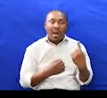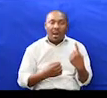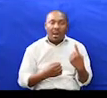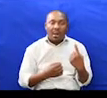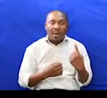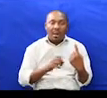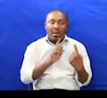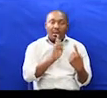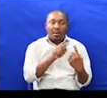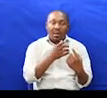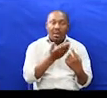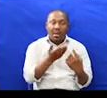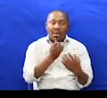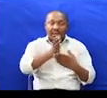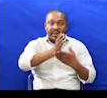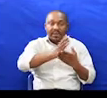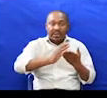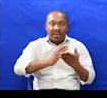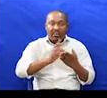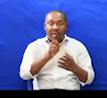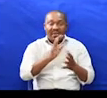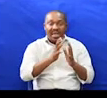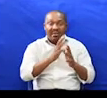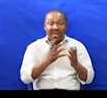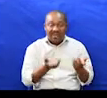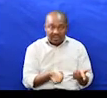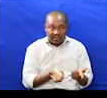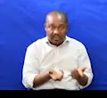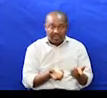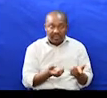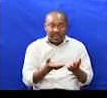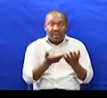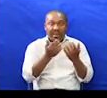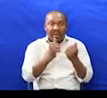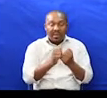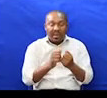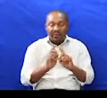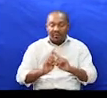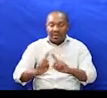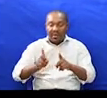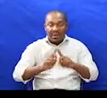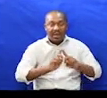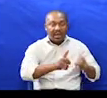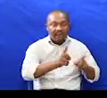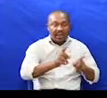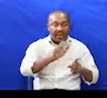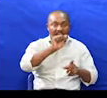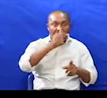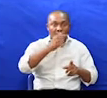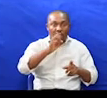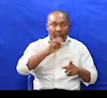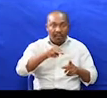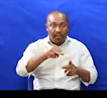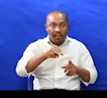There are some of the elements, they can have different atoms.